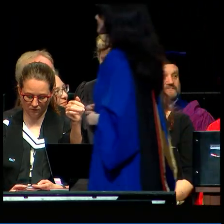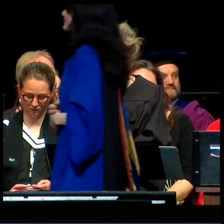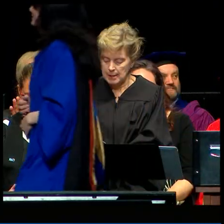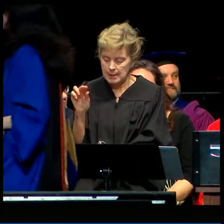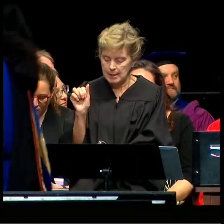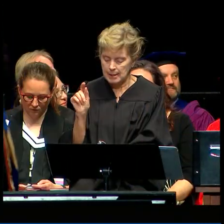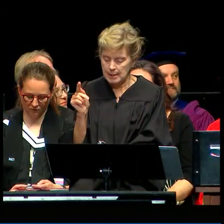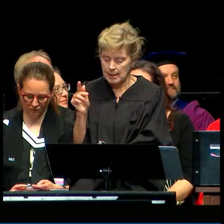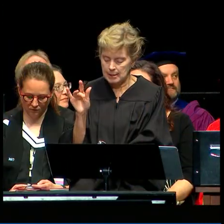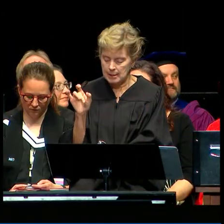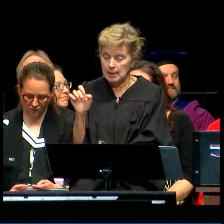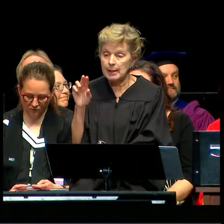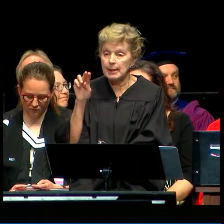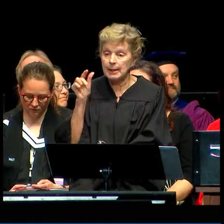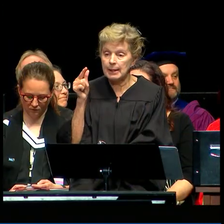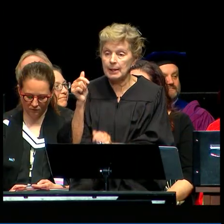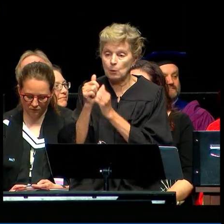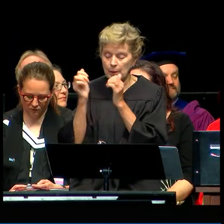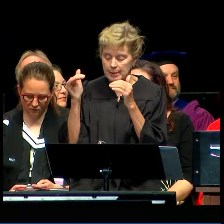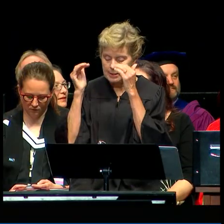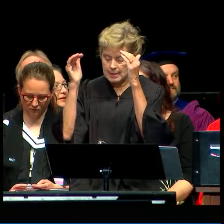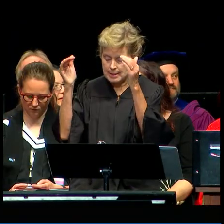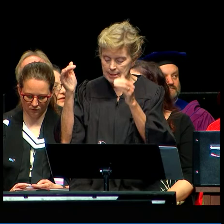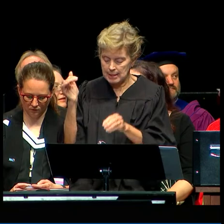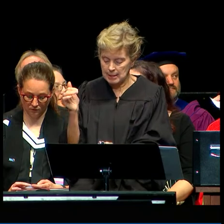Natalie Ng, with distinction.